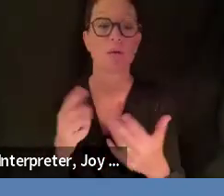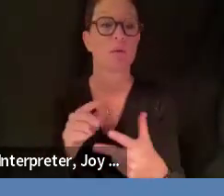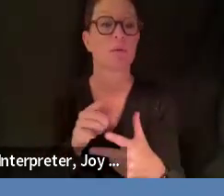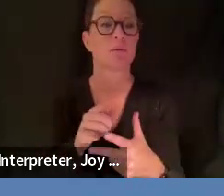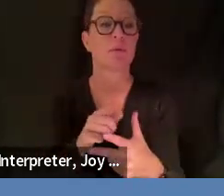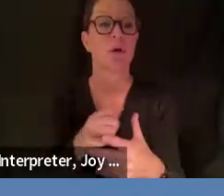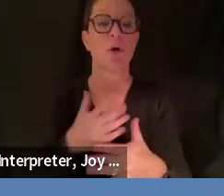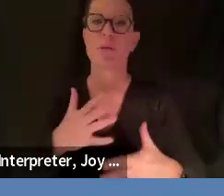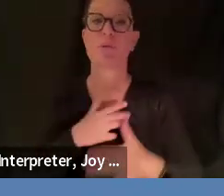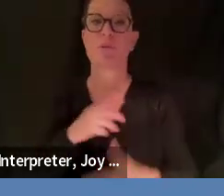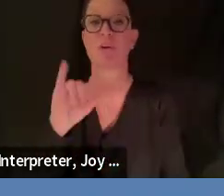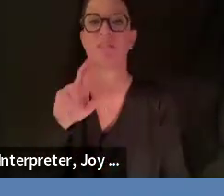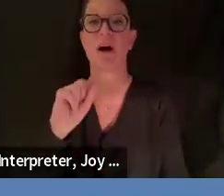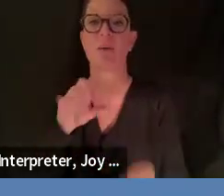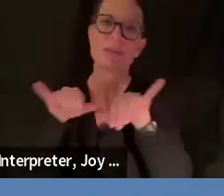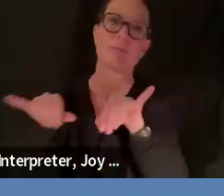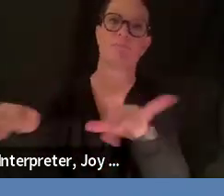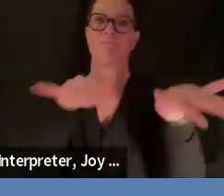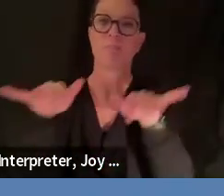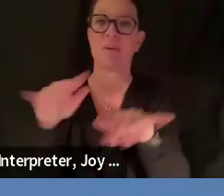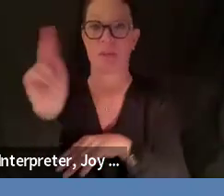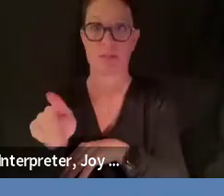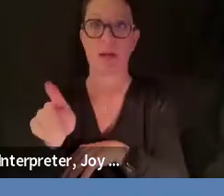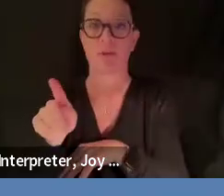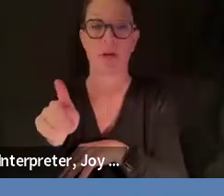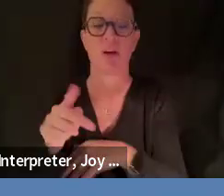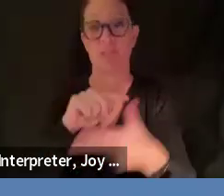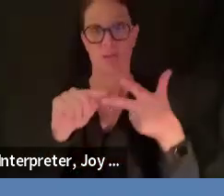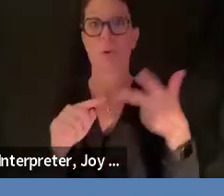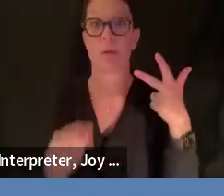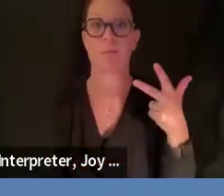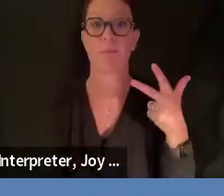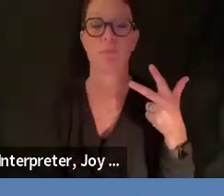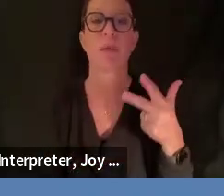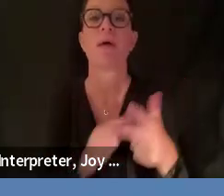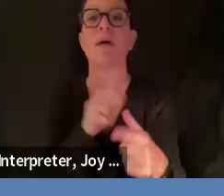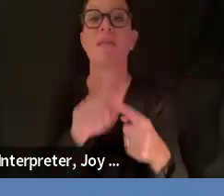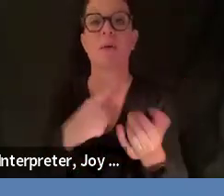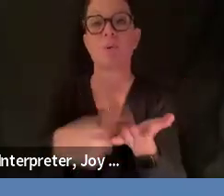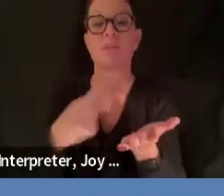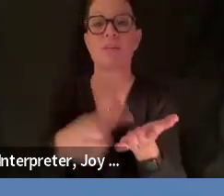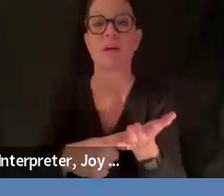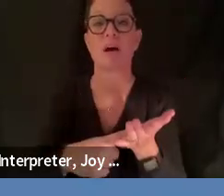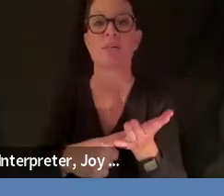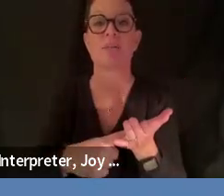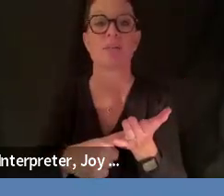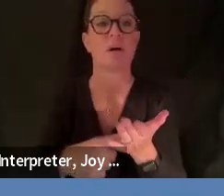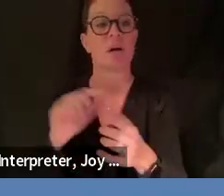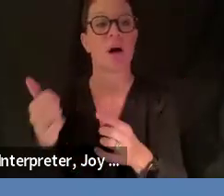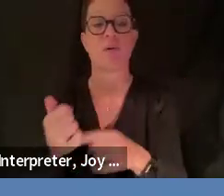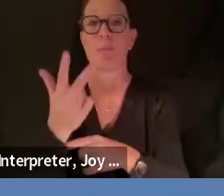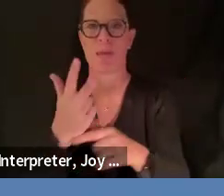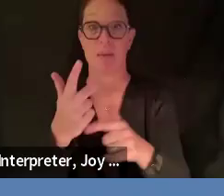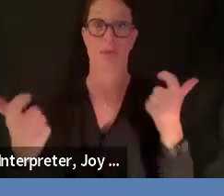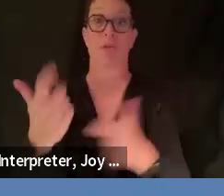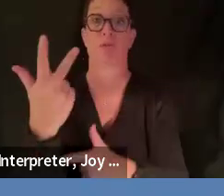we'll be discussing the respiratory virus most common in the Philadelphia season, this season. Then we'll discuss the big three respiratory viruses, what they